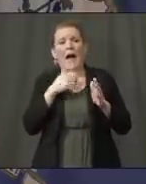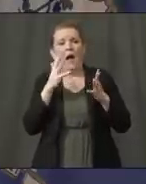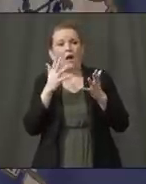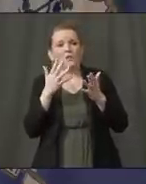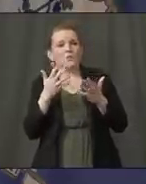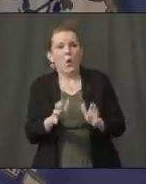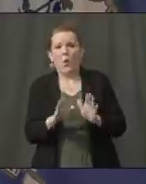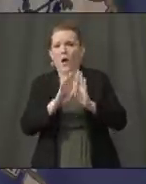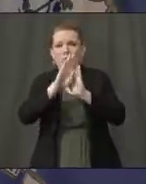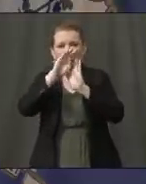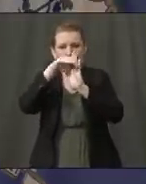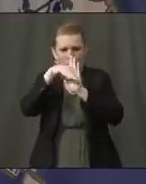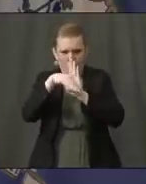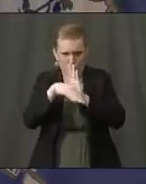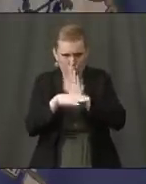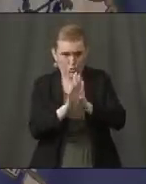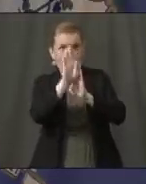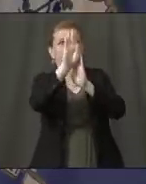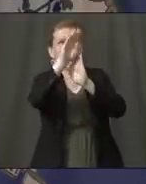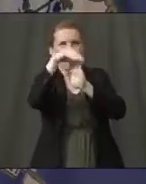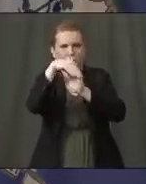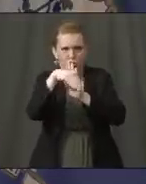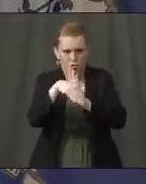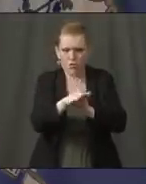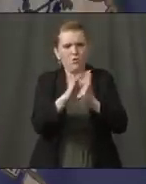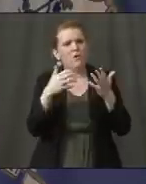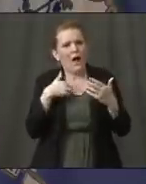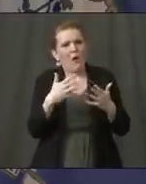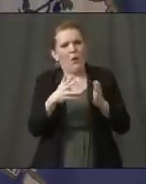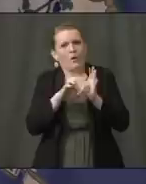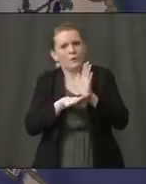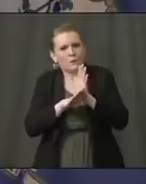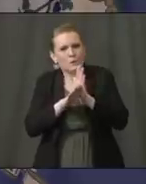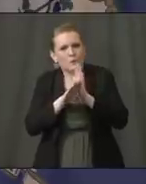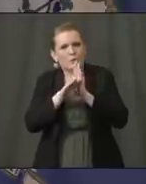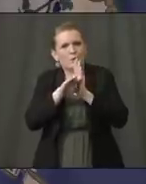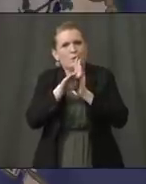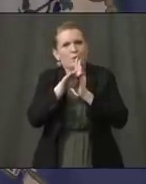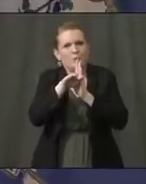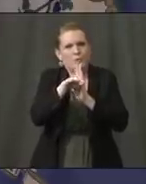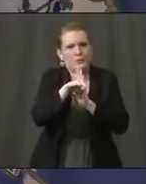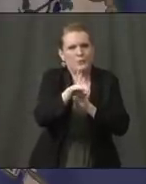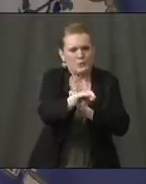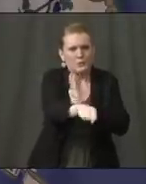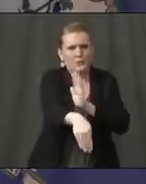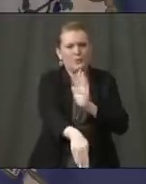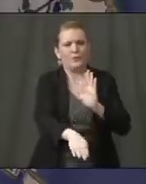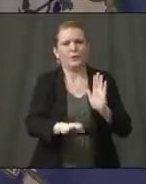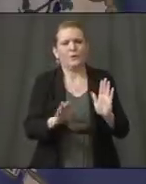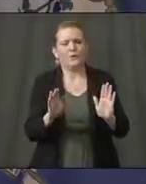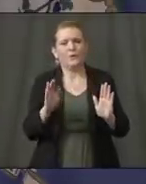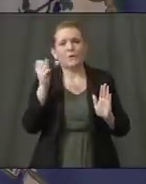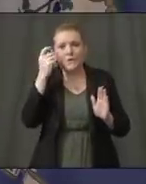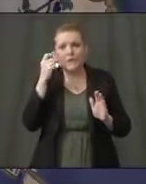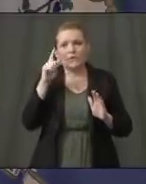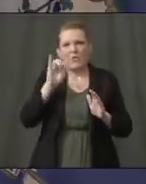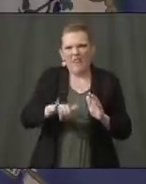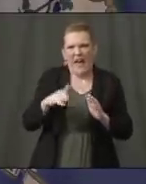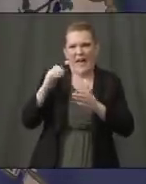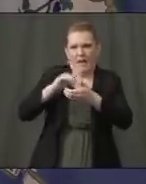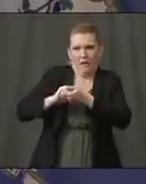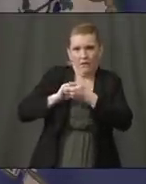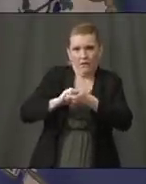down and back up and then down again. And that's what I was talking about with my fellow governors. We think about a thoughtful way that we